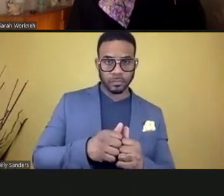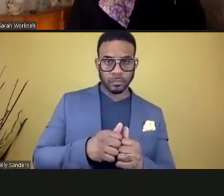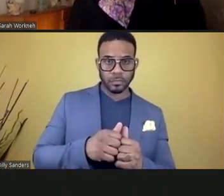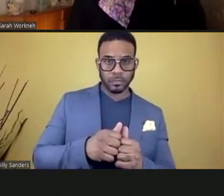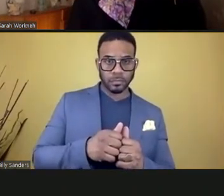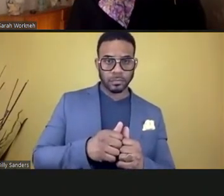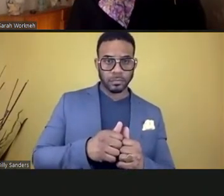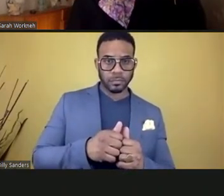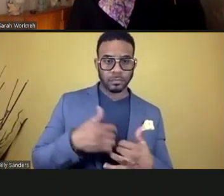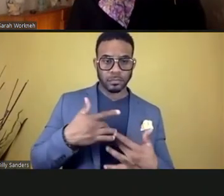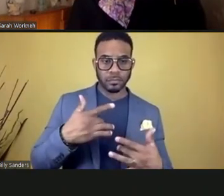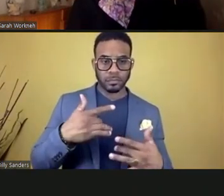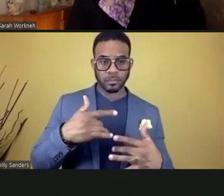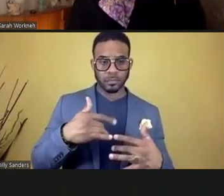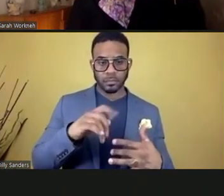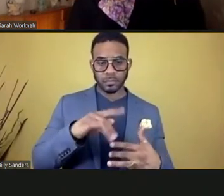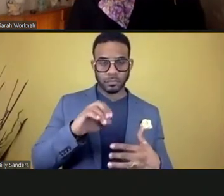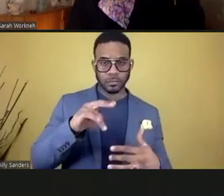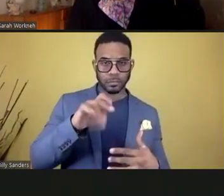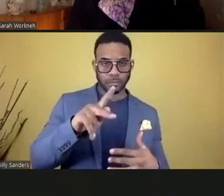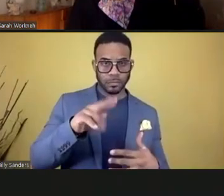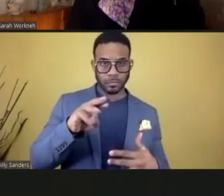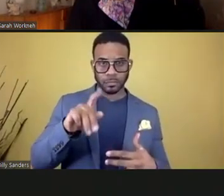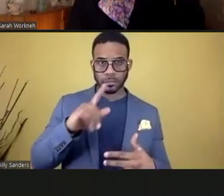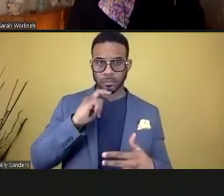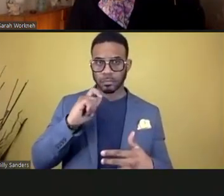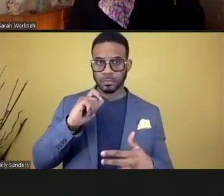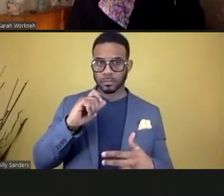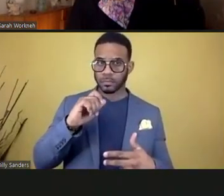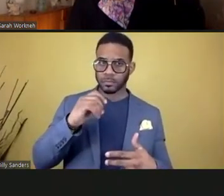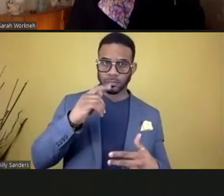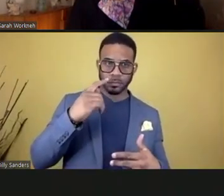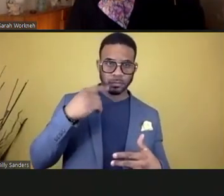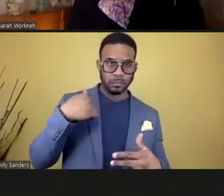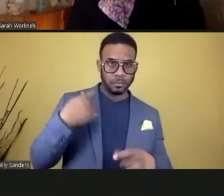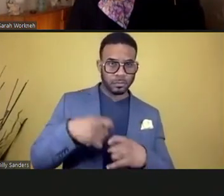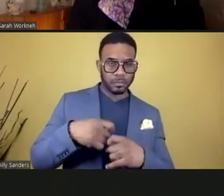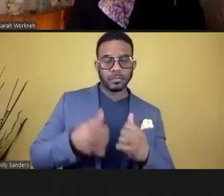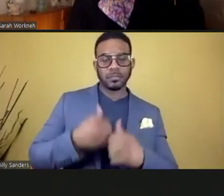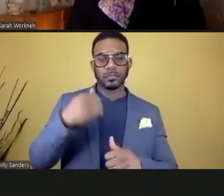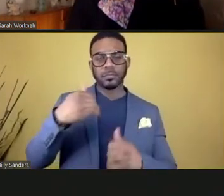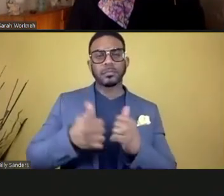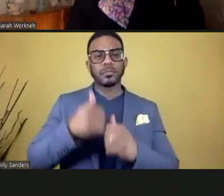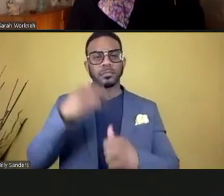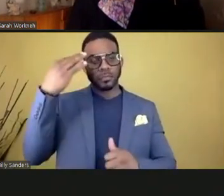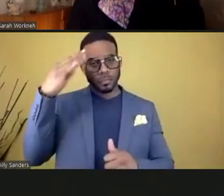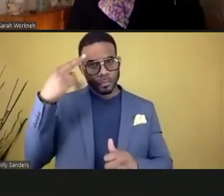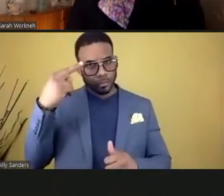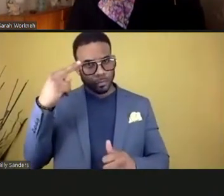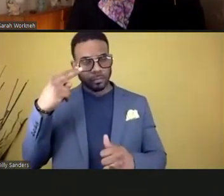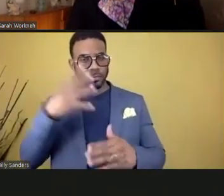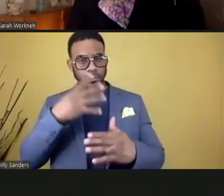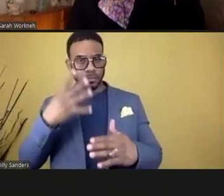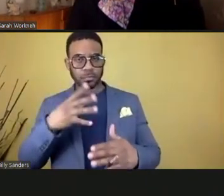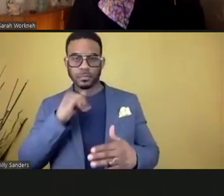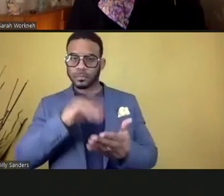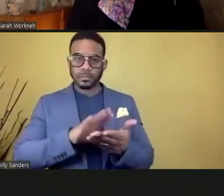style, Chep Mark says Hispanic, but I would say, you know, mostly Mexican immigrants, undocumented, El